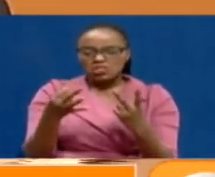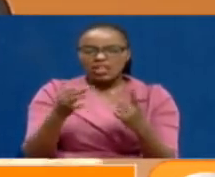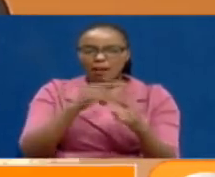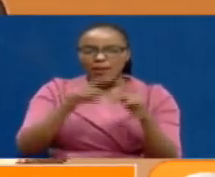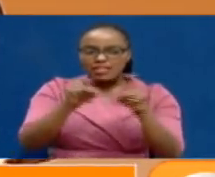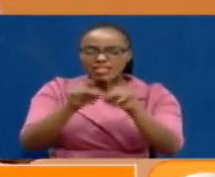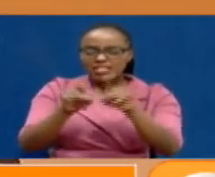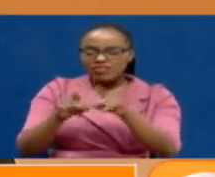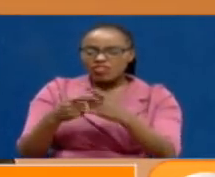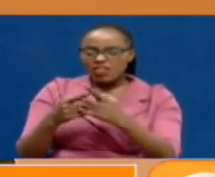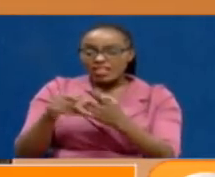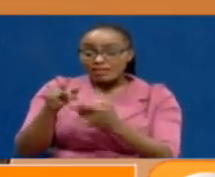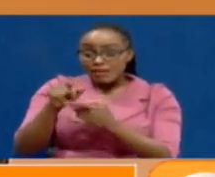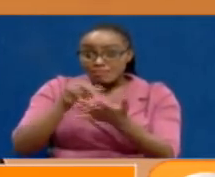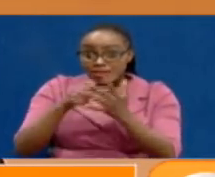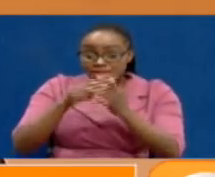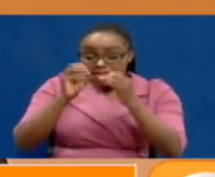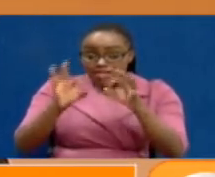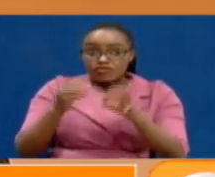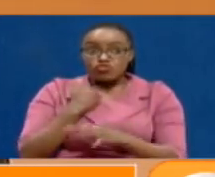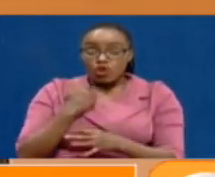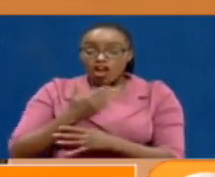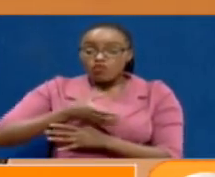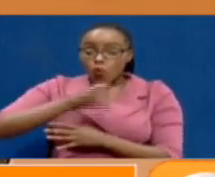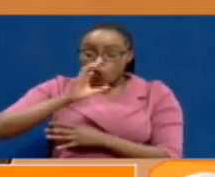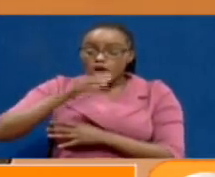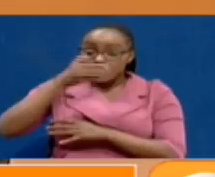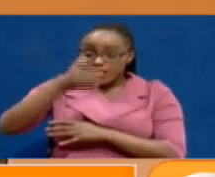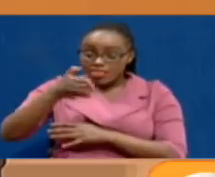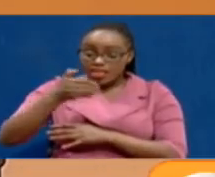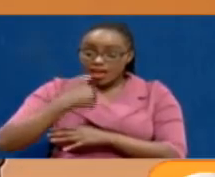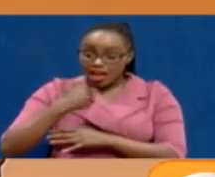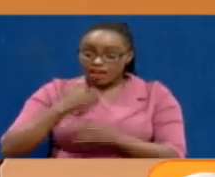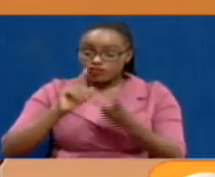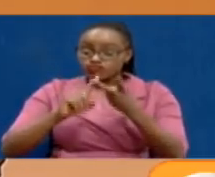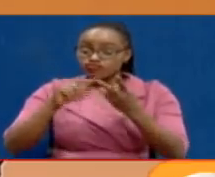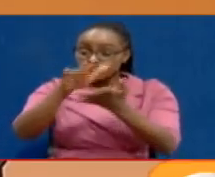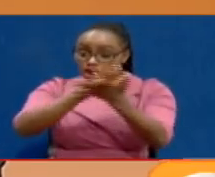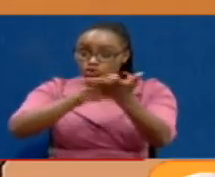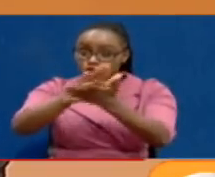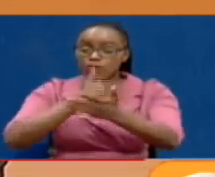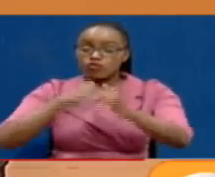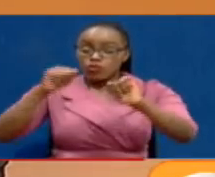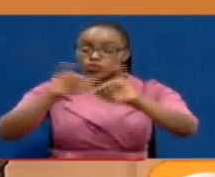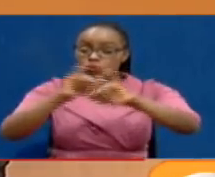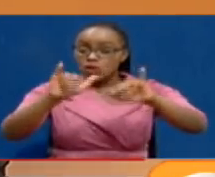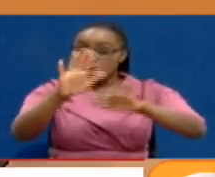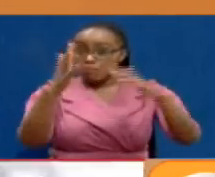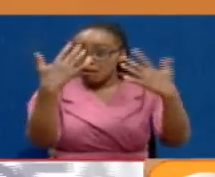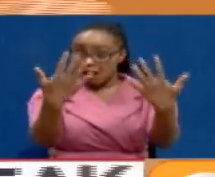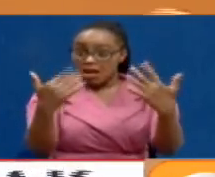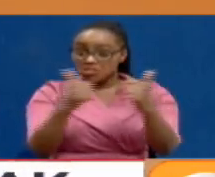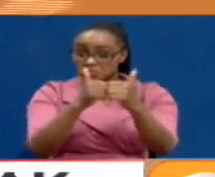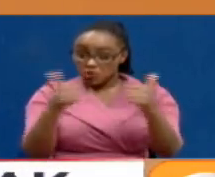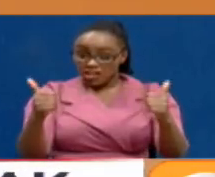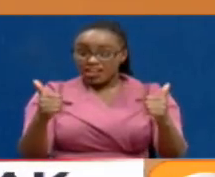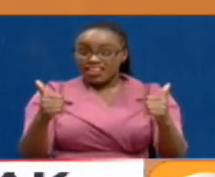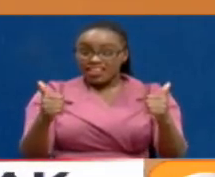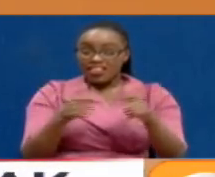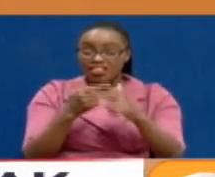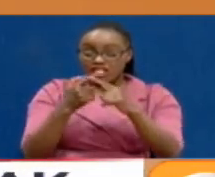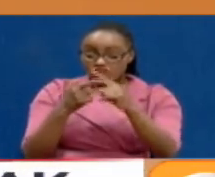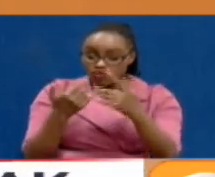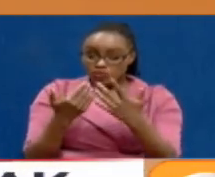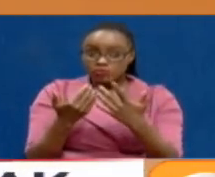not the primary thing. So if you have running water and you have soap and you can wash your hands for at least according